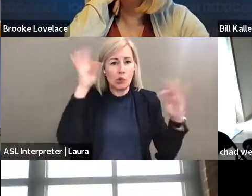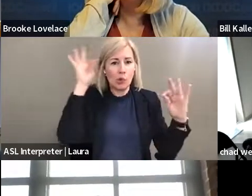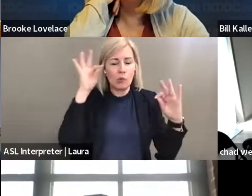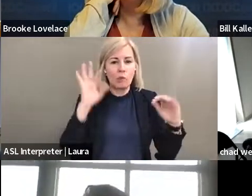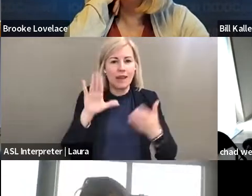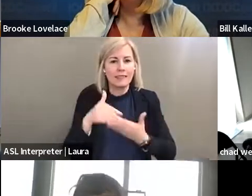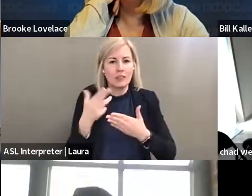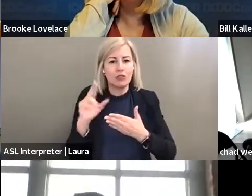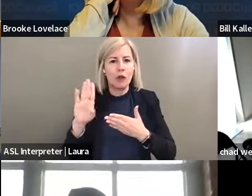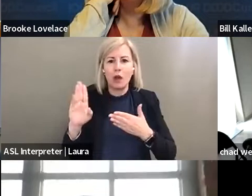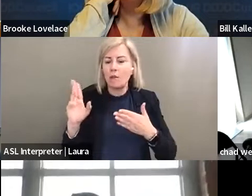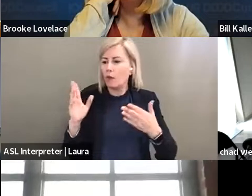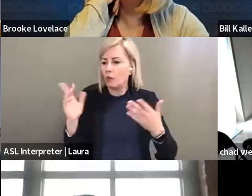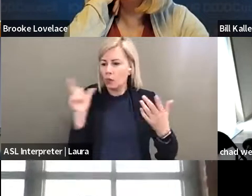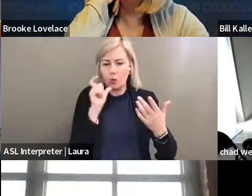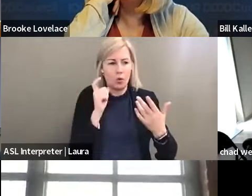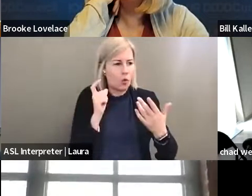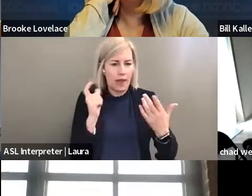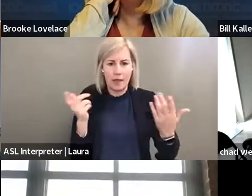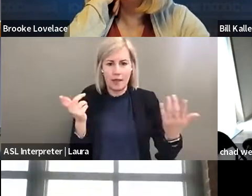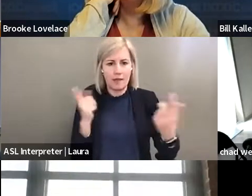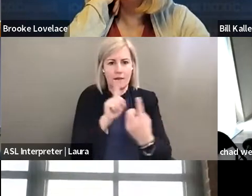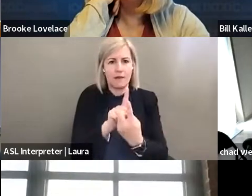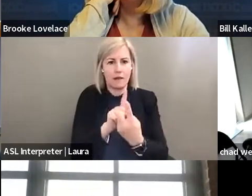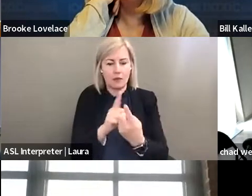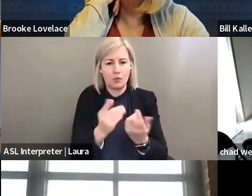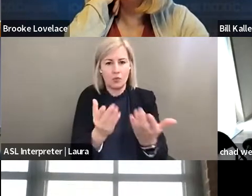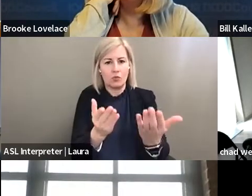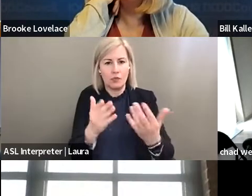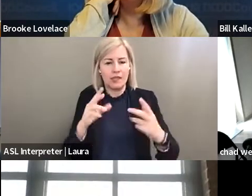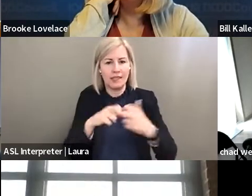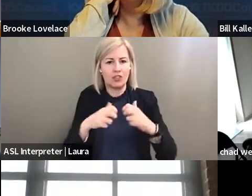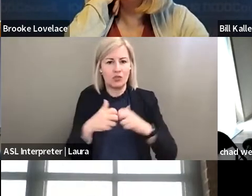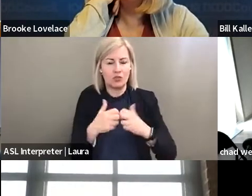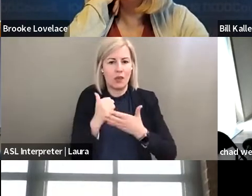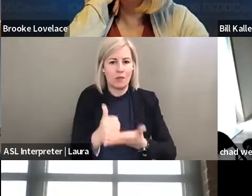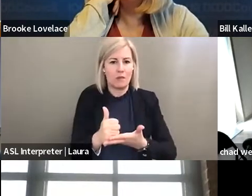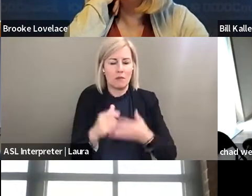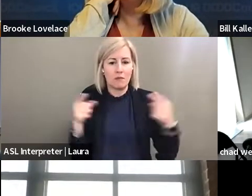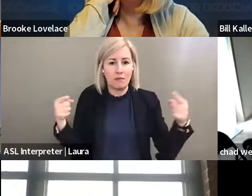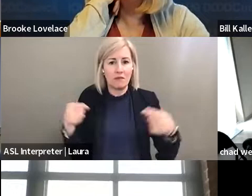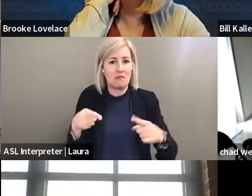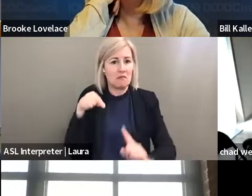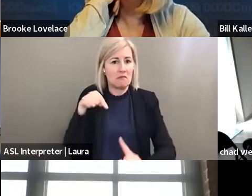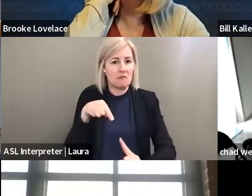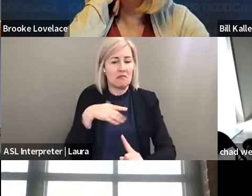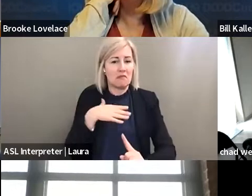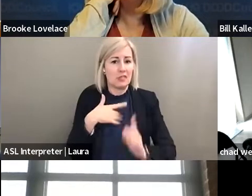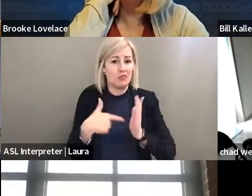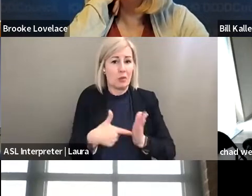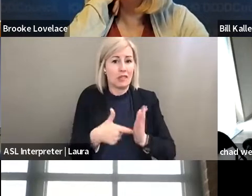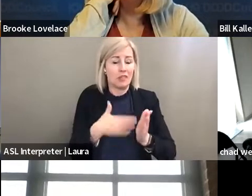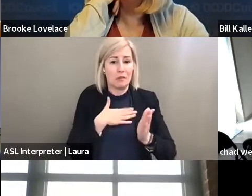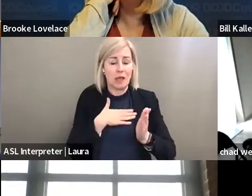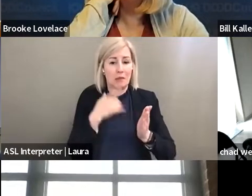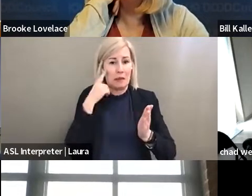I go to bring these issues to that can help? I mean, it boils down to representation in my mind. I mean,